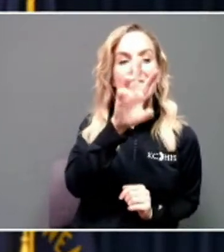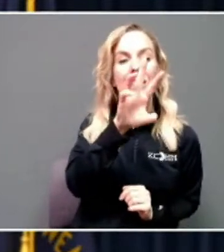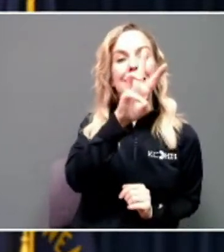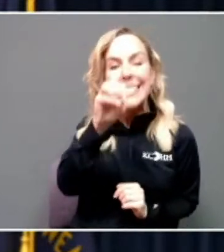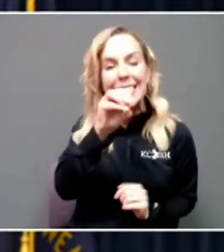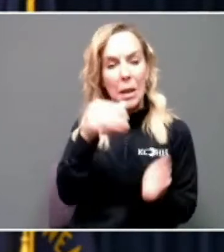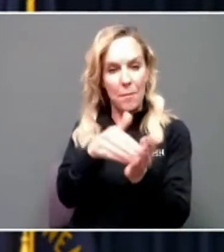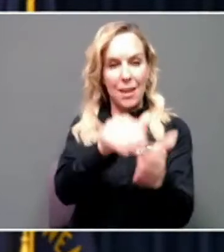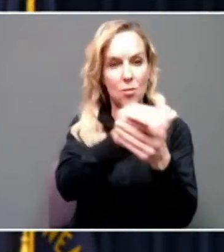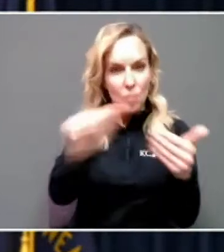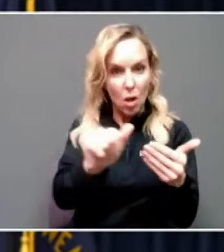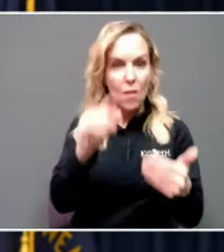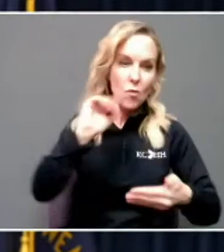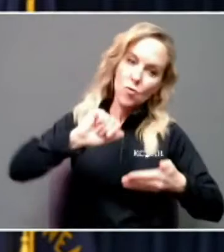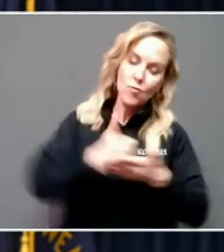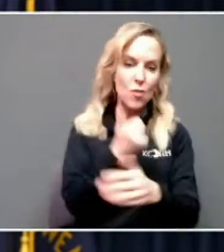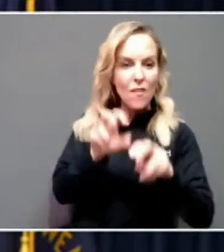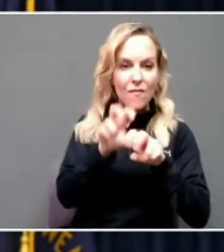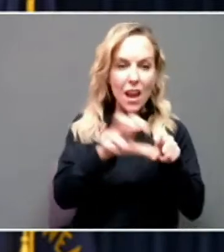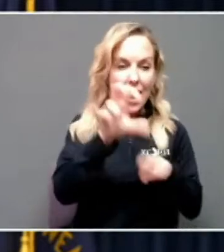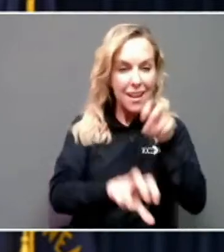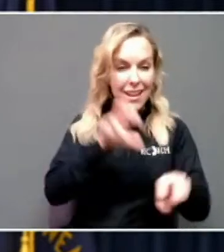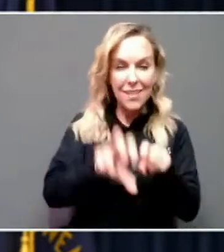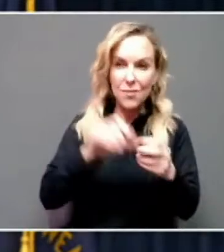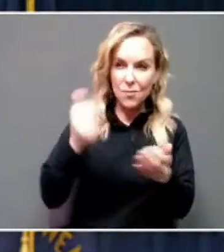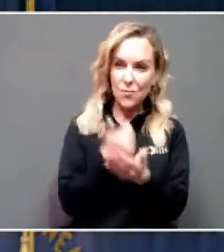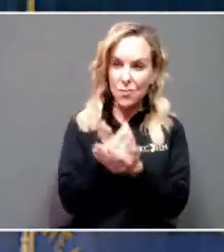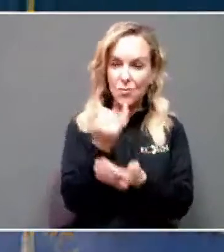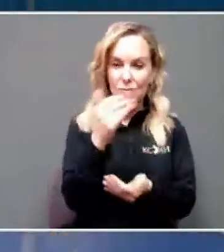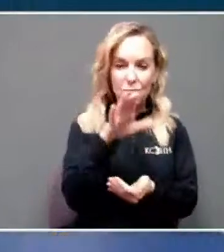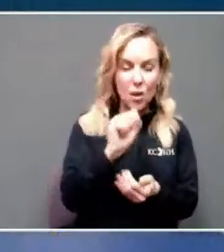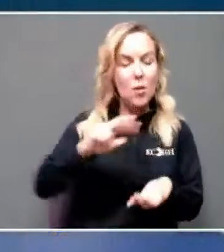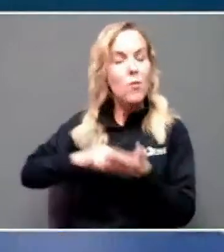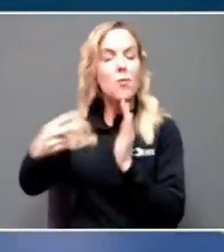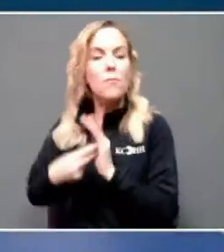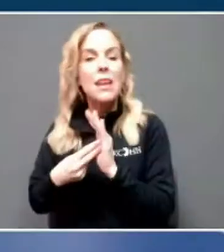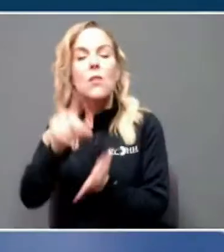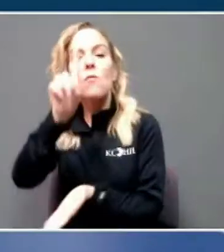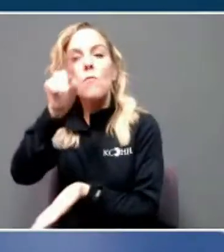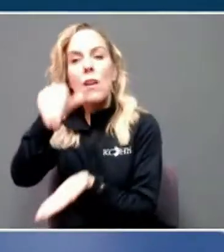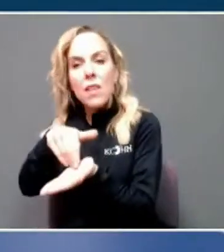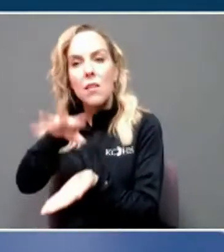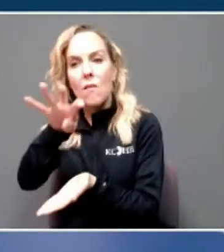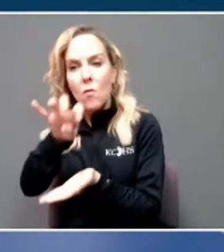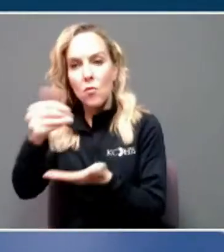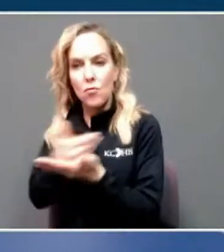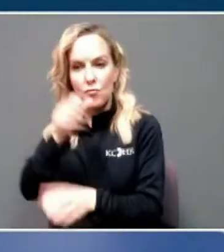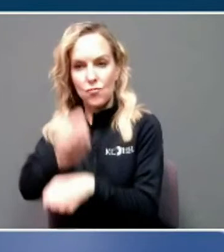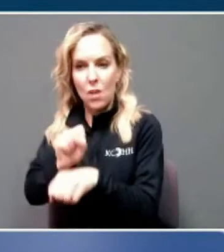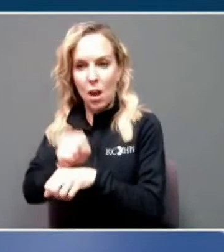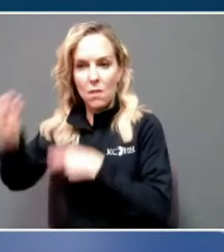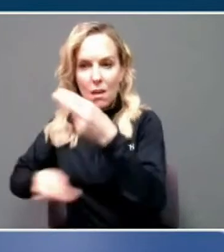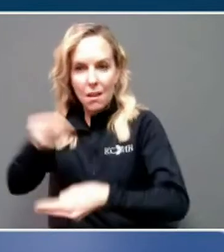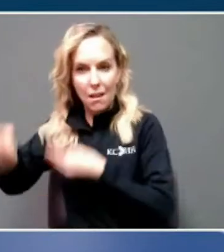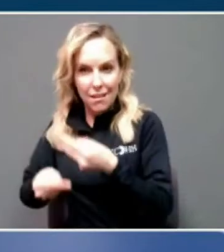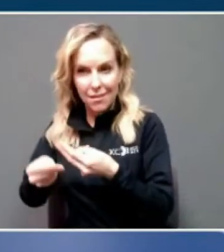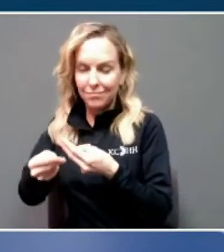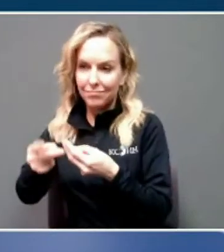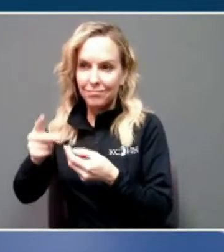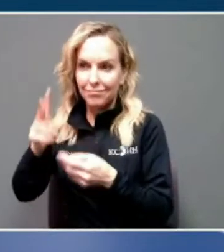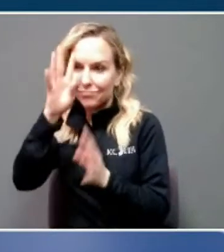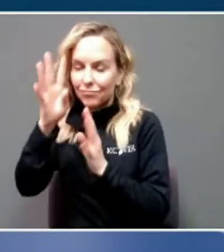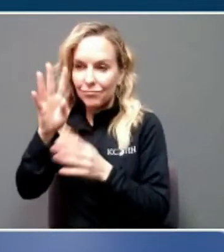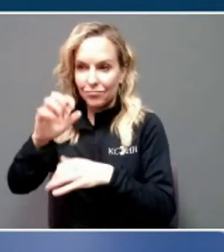January alone, including 1,400 new Kentucky jobs just created in the last 30